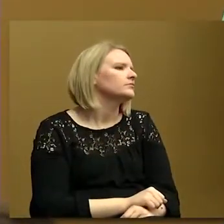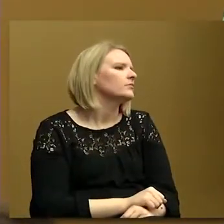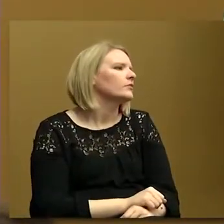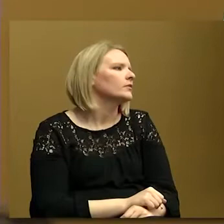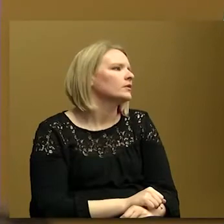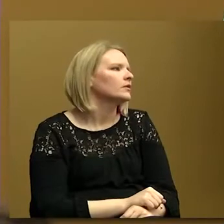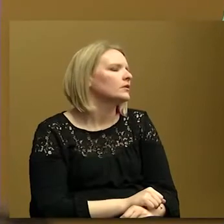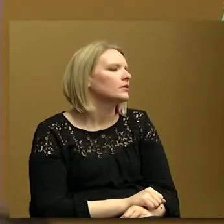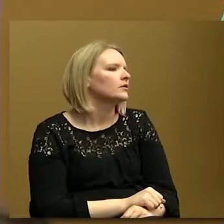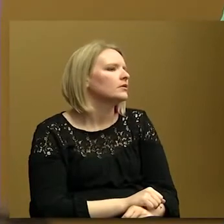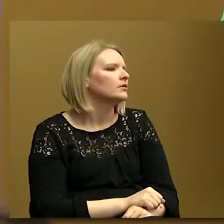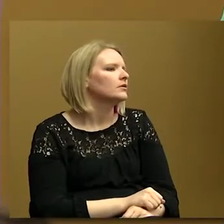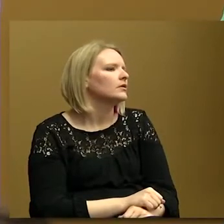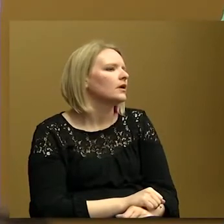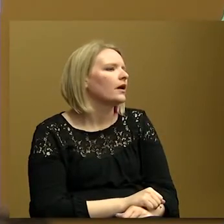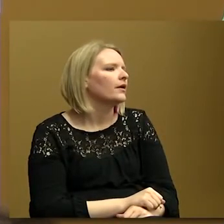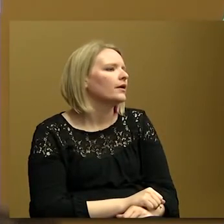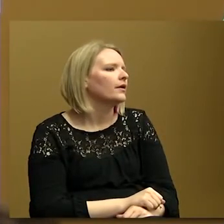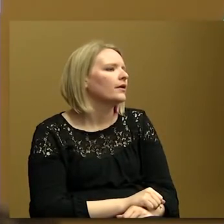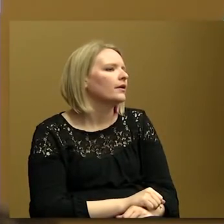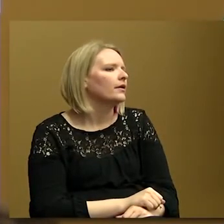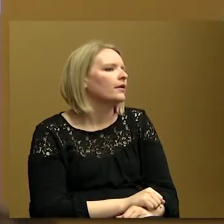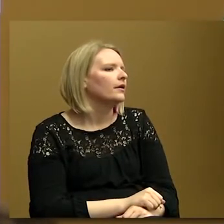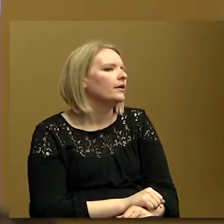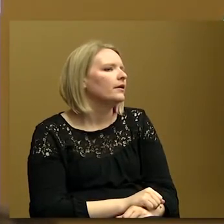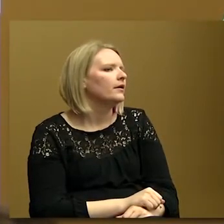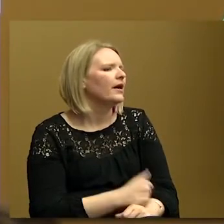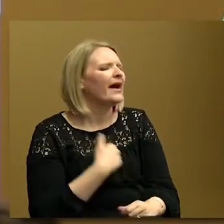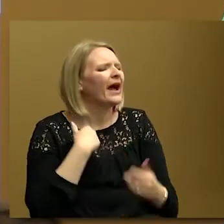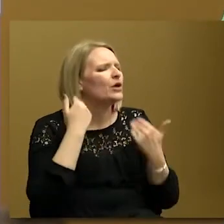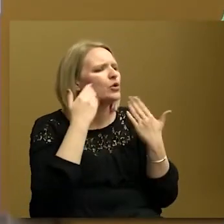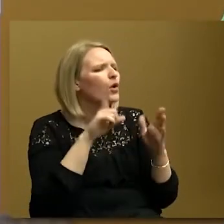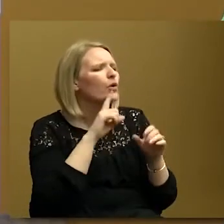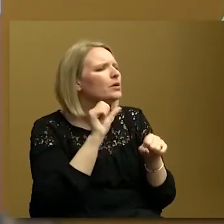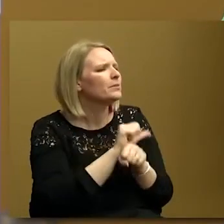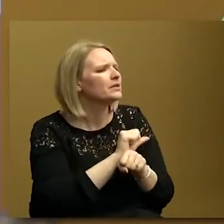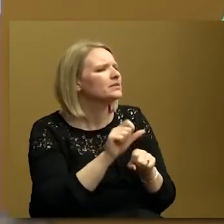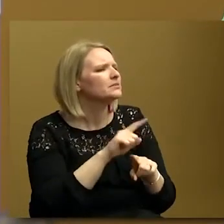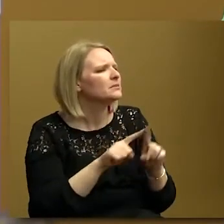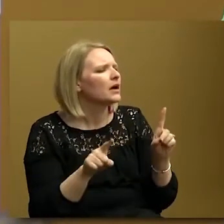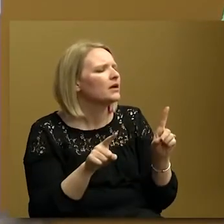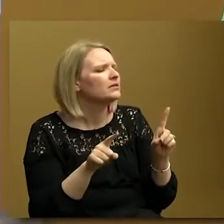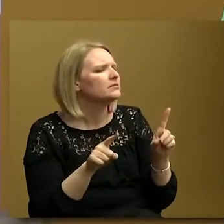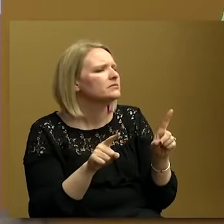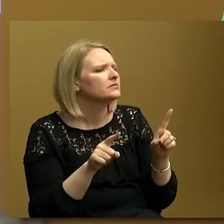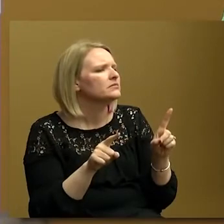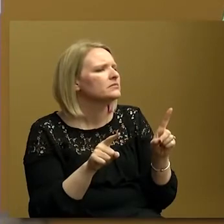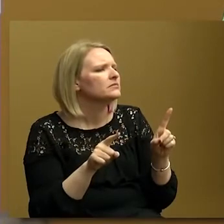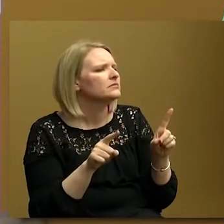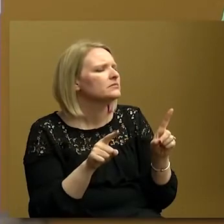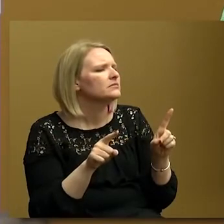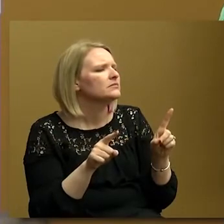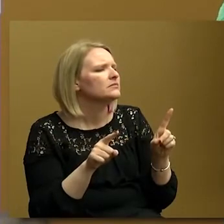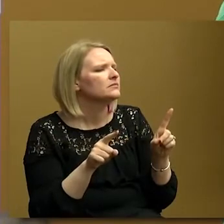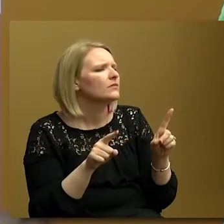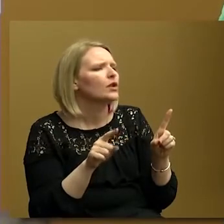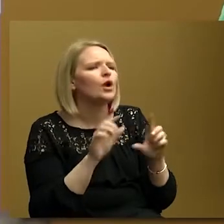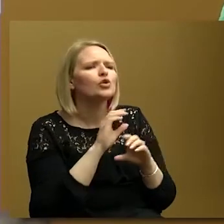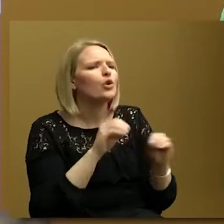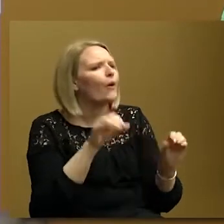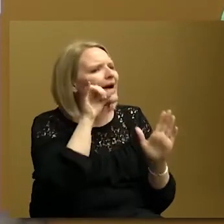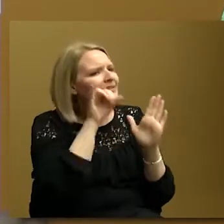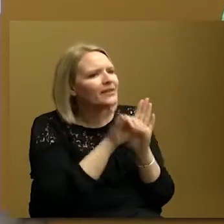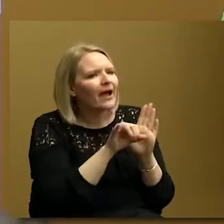I don't have a full answer. I think that since there's no